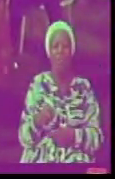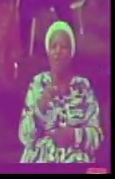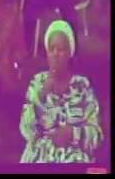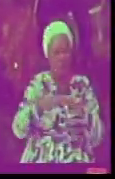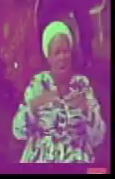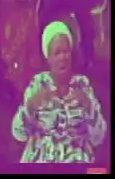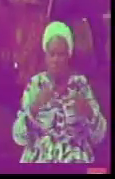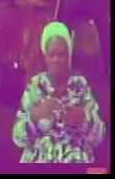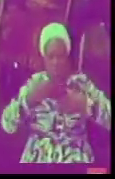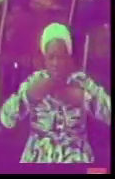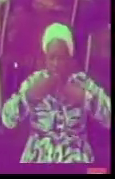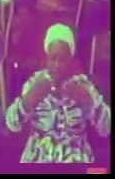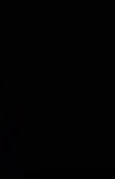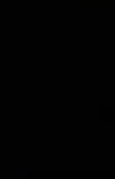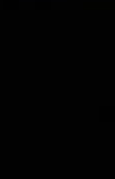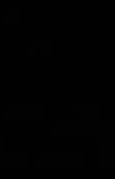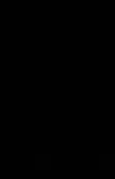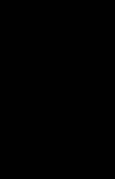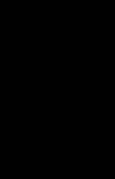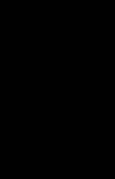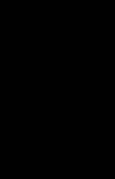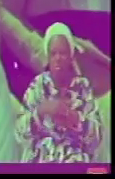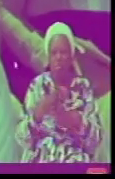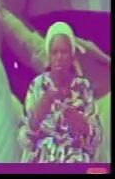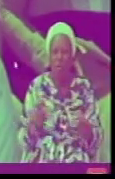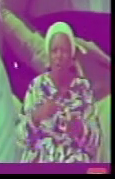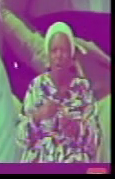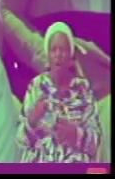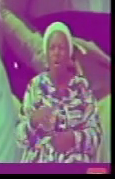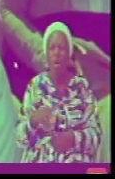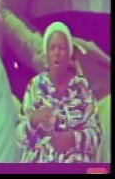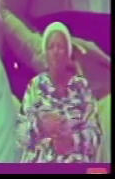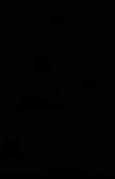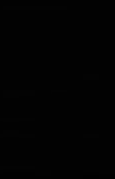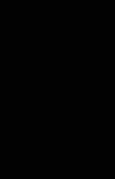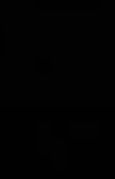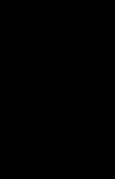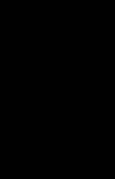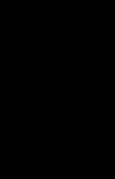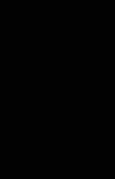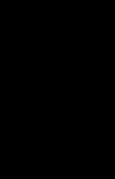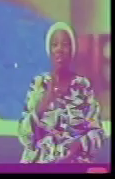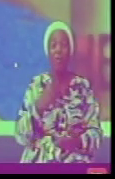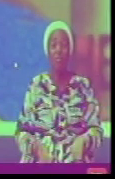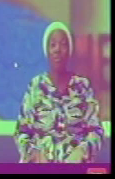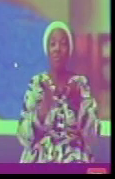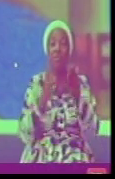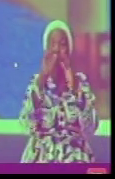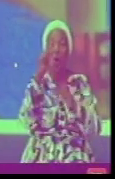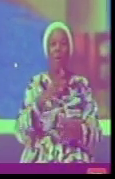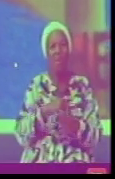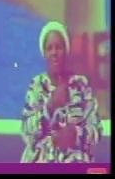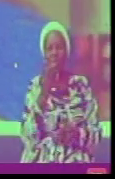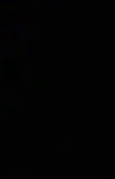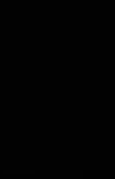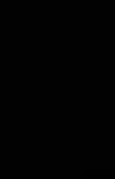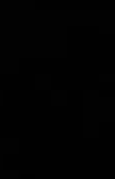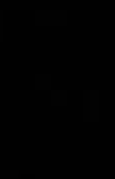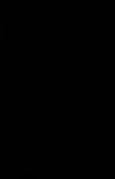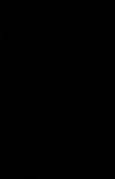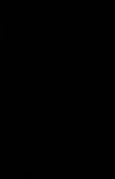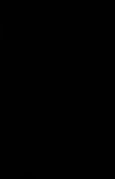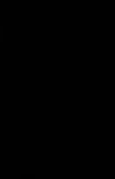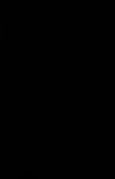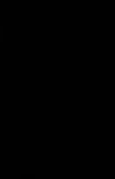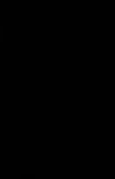healing is going to come to you. They didn't have to shout, they didn't have to do anything. Already the serpent was lifted